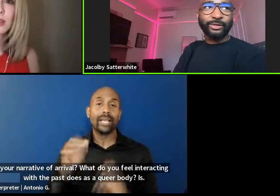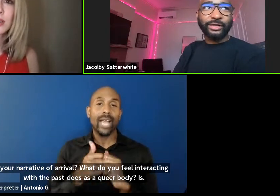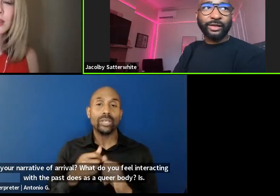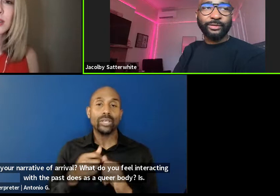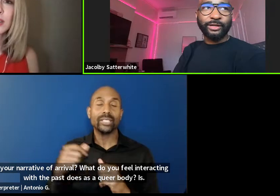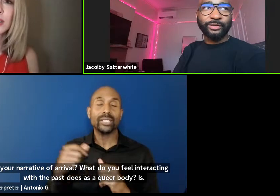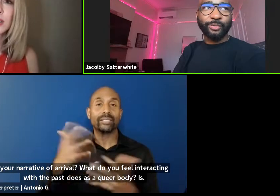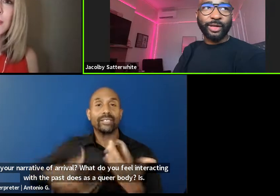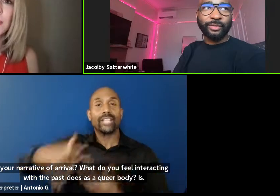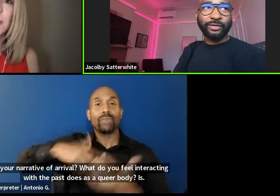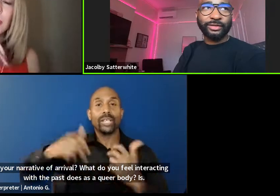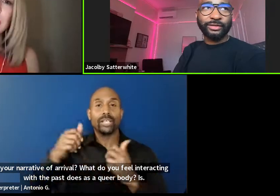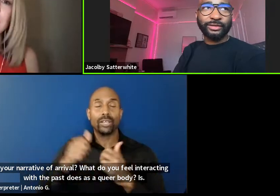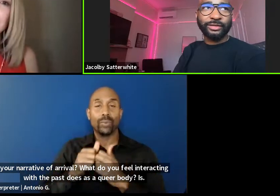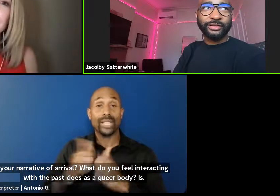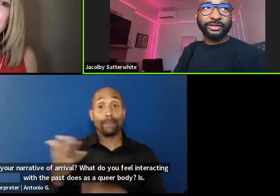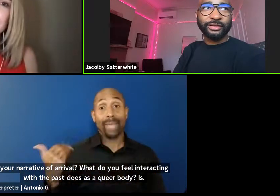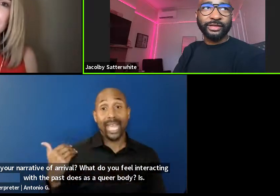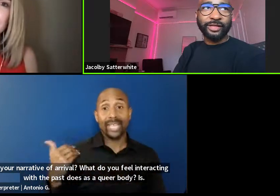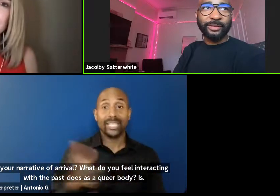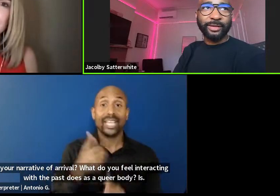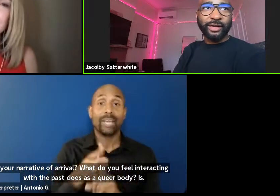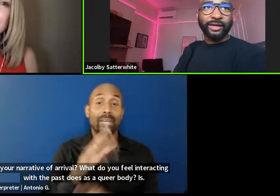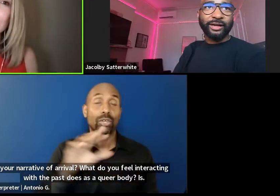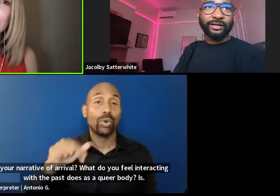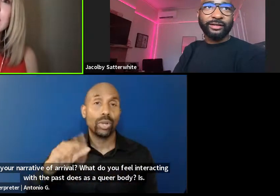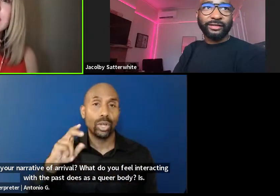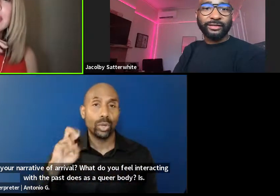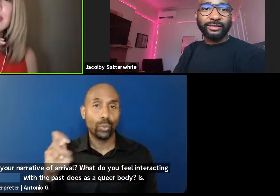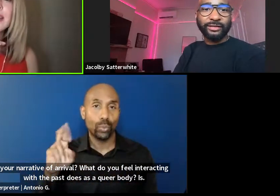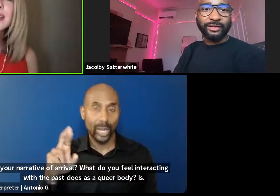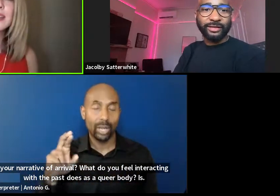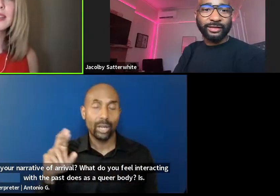So how do I use pop culture to delineate?